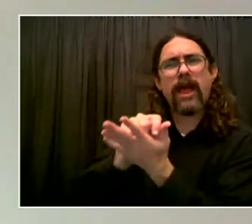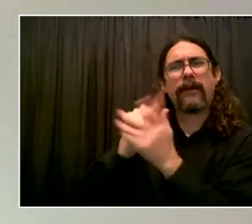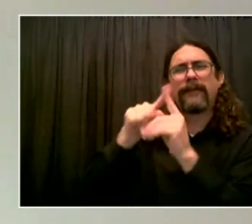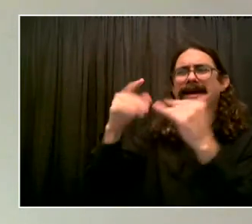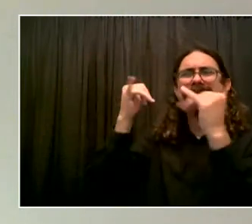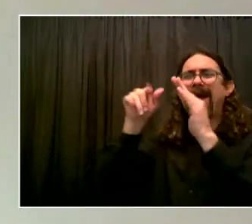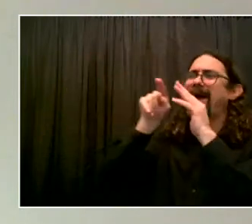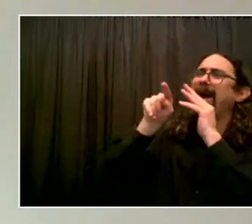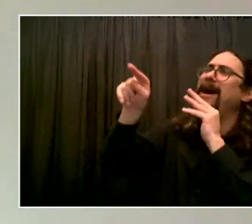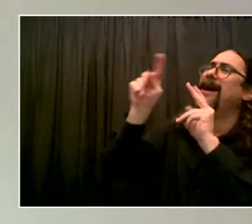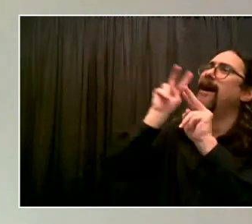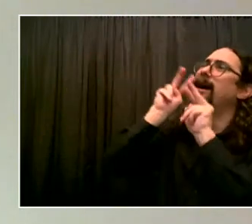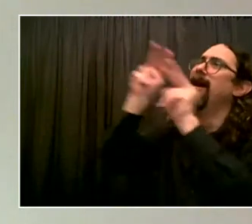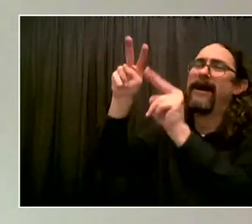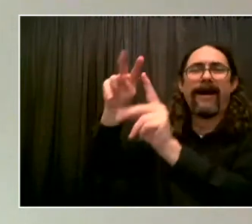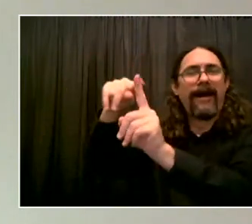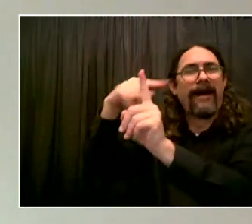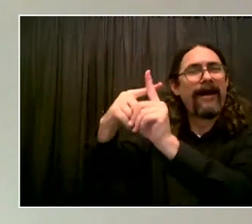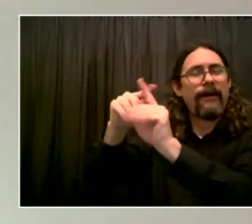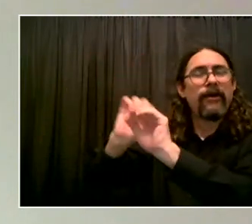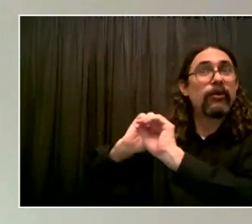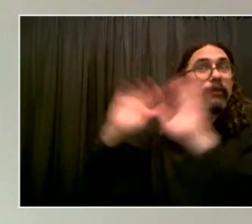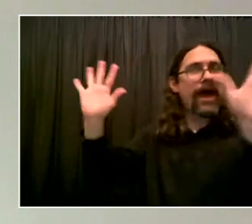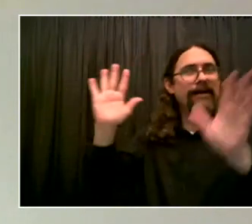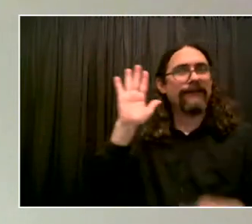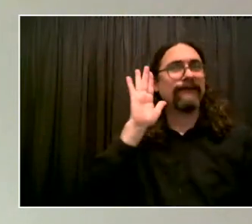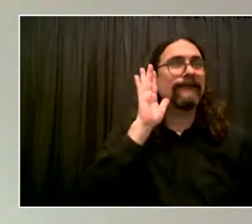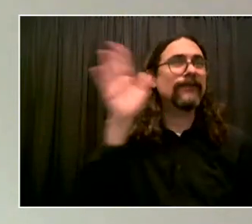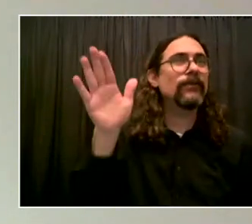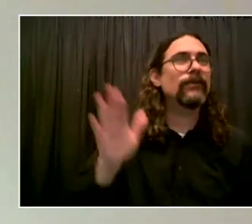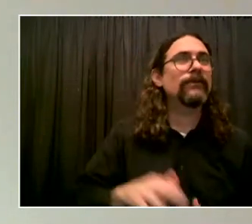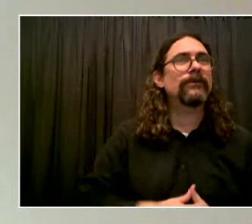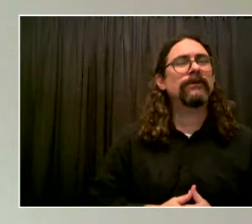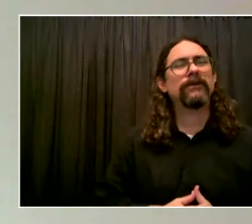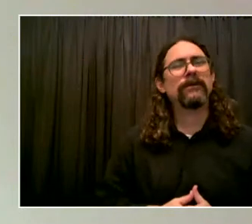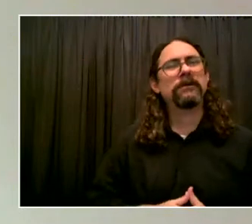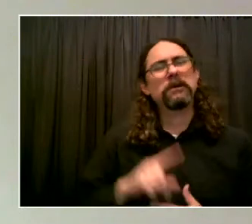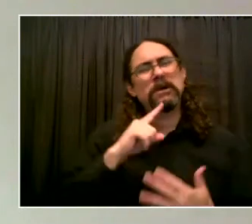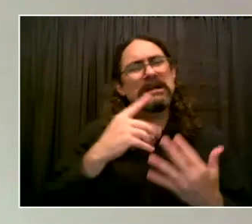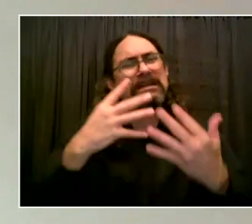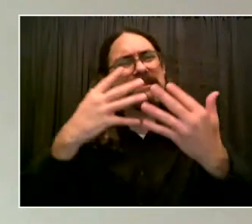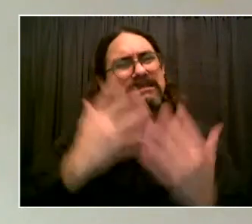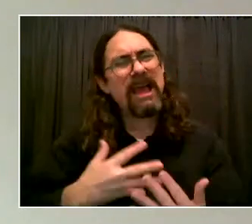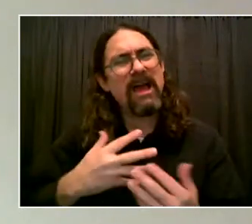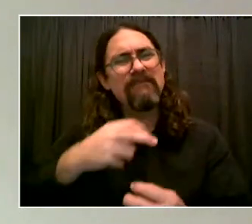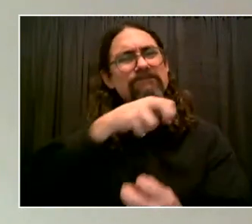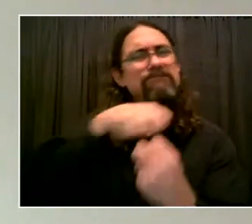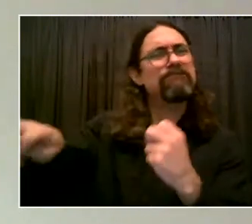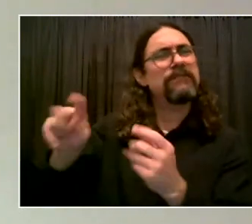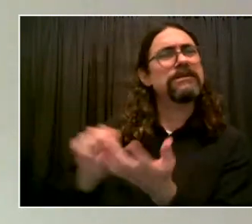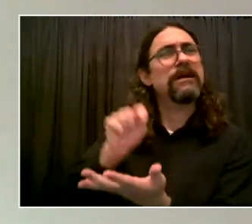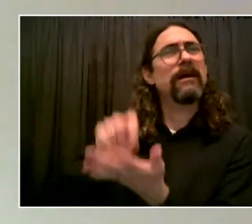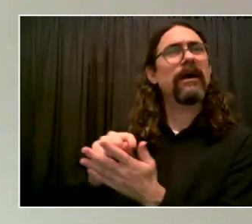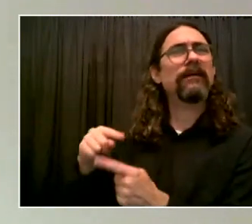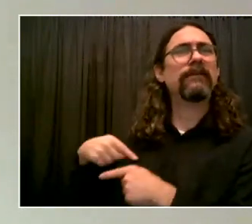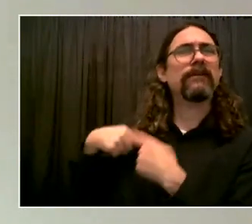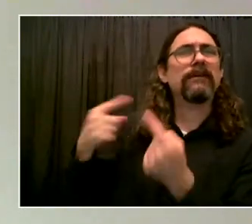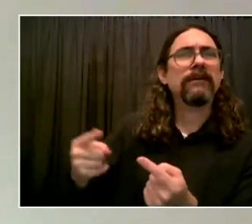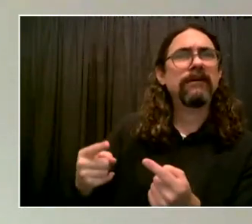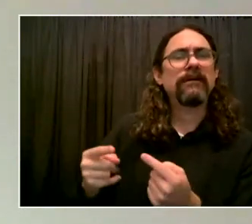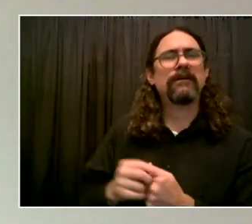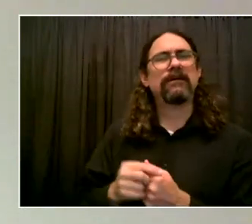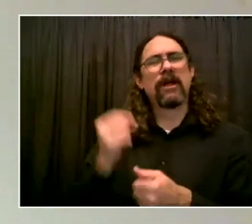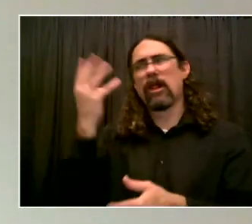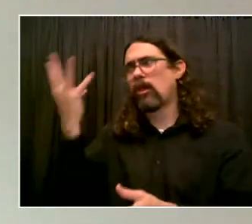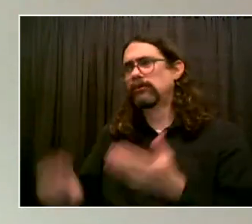parents, they've lost sisters and brothers, uncles and aunts. We've had folks that are working in the front